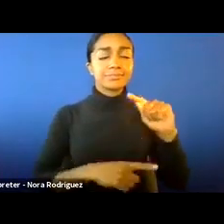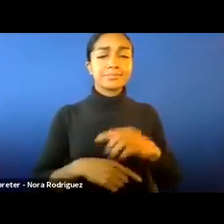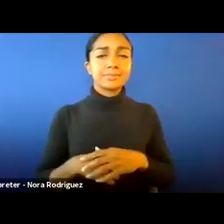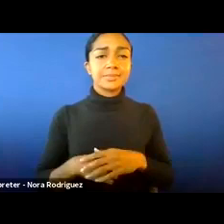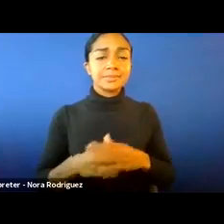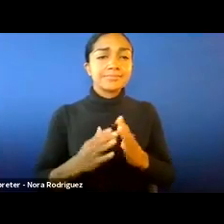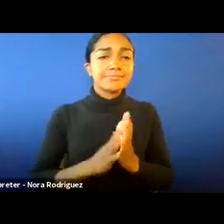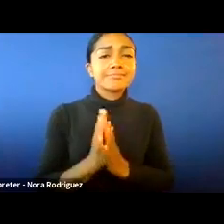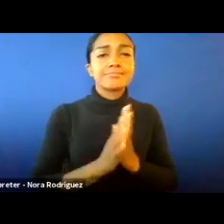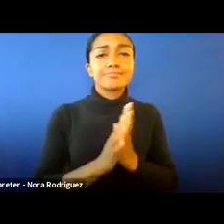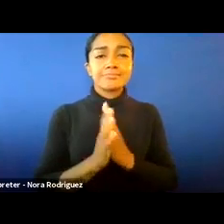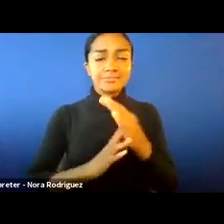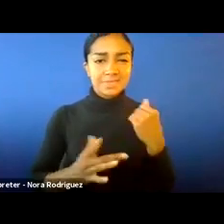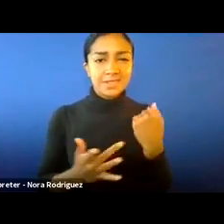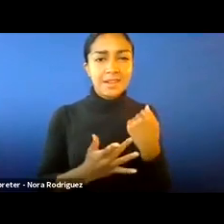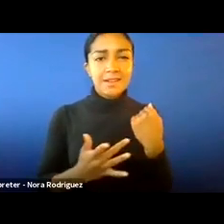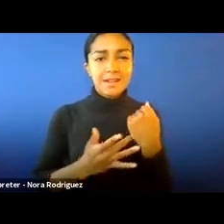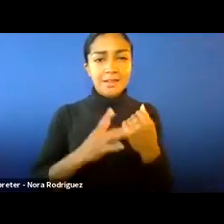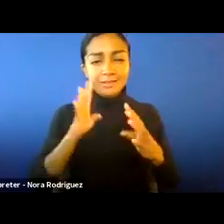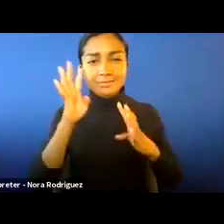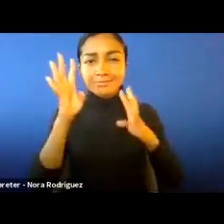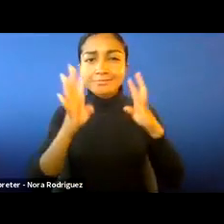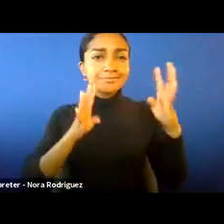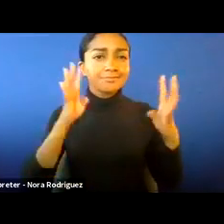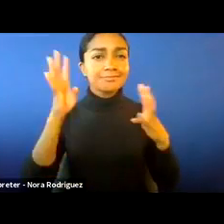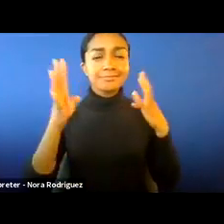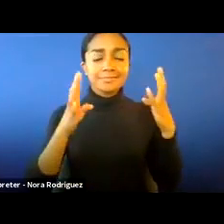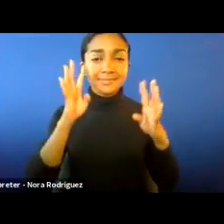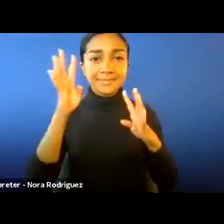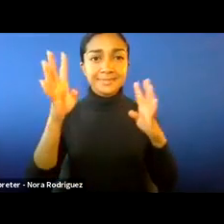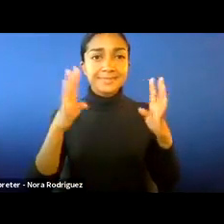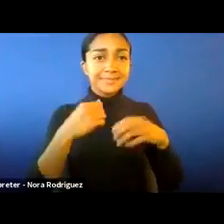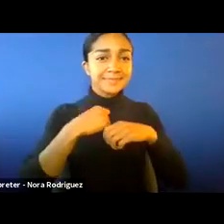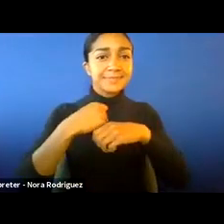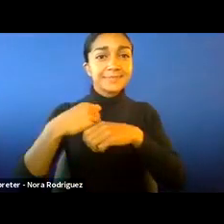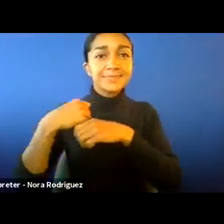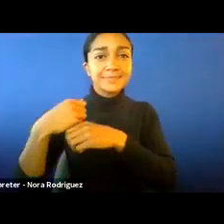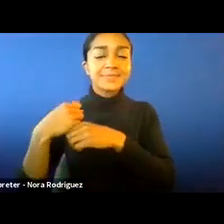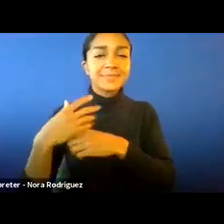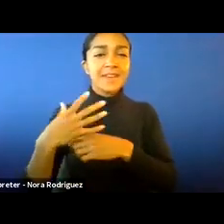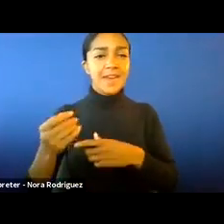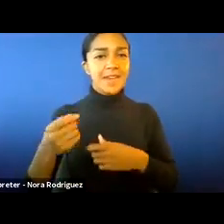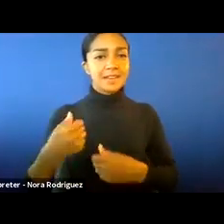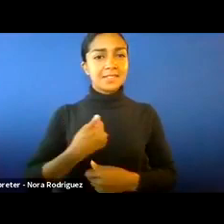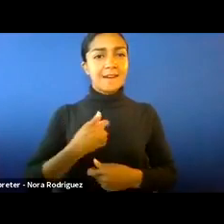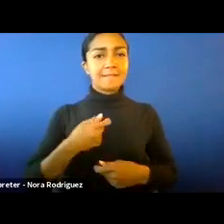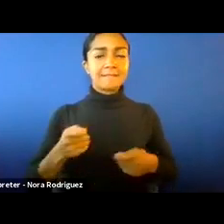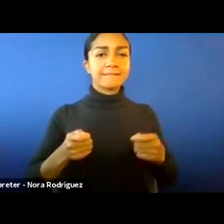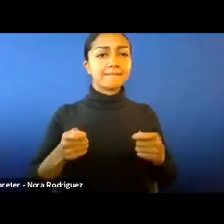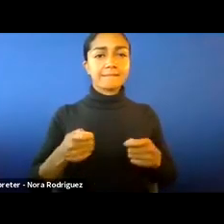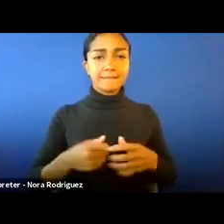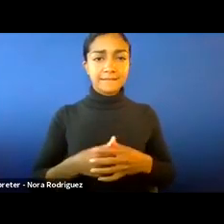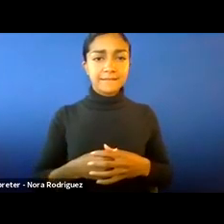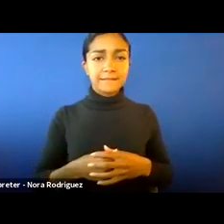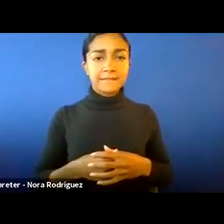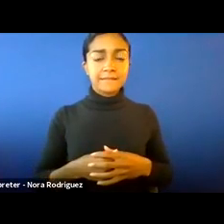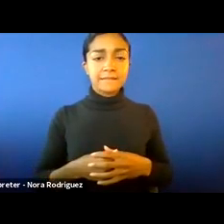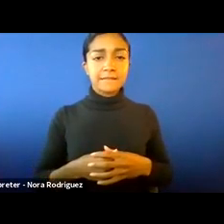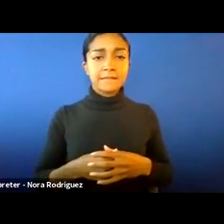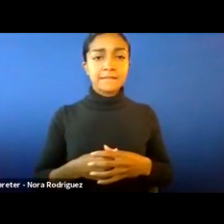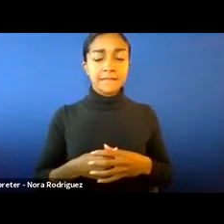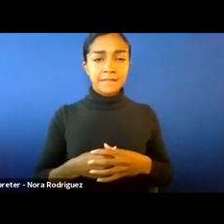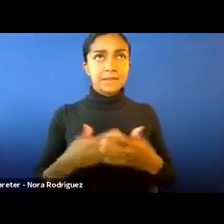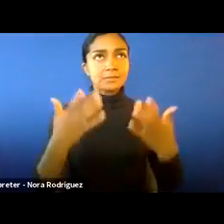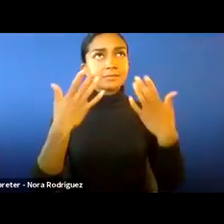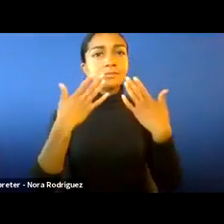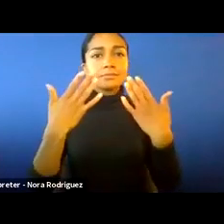technology, creativity, innovation, and agency. We thank you for putting